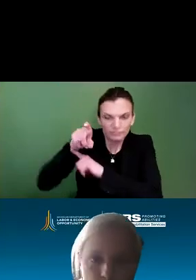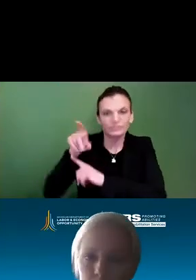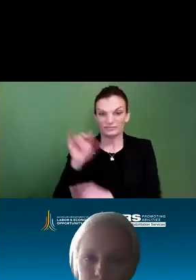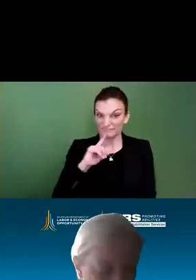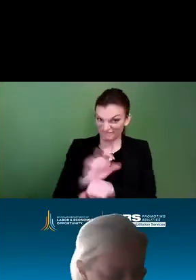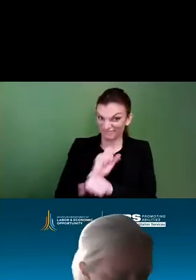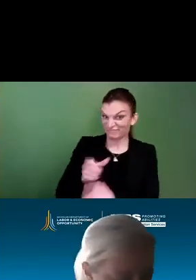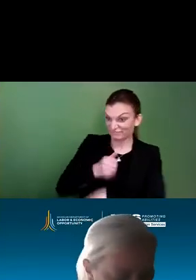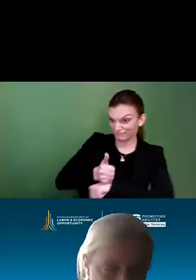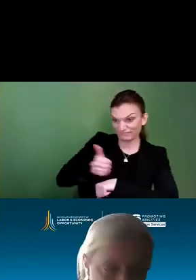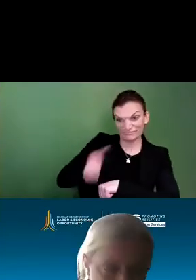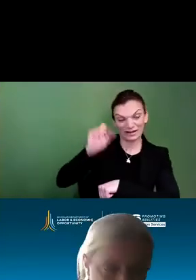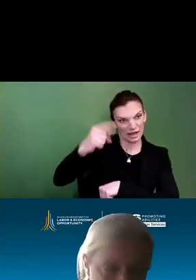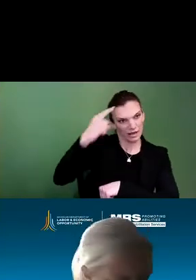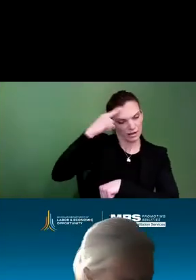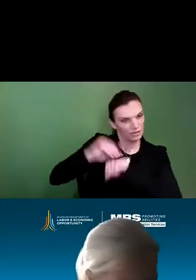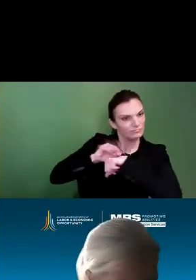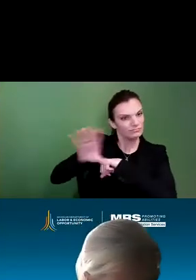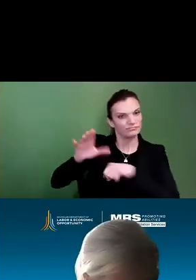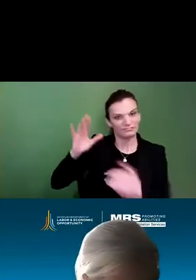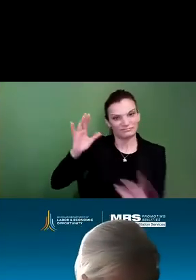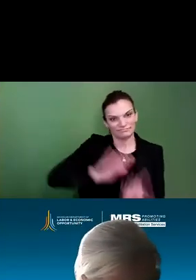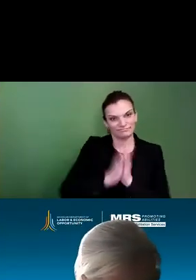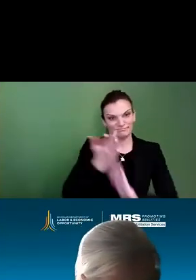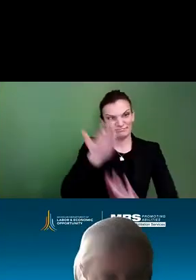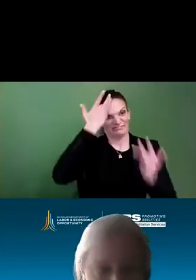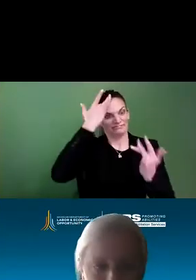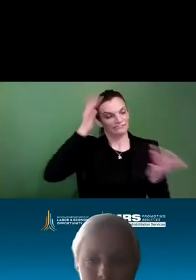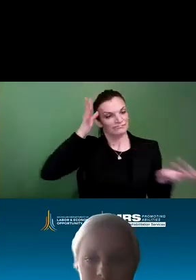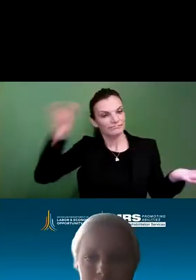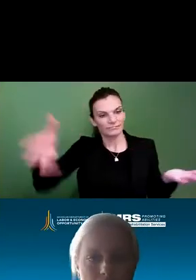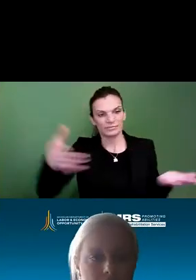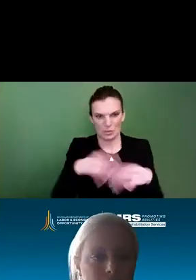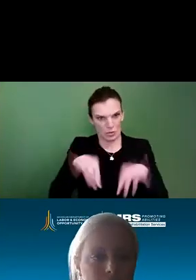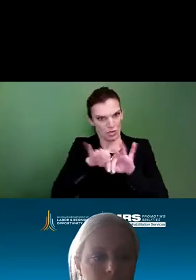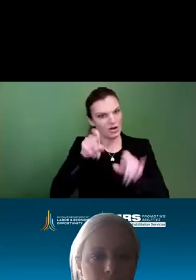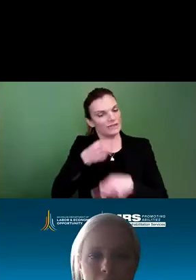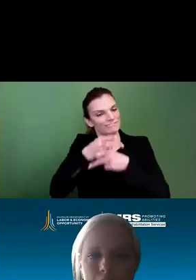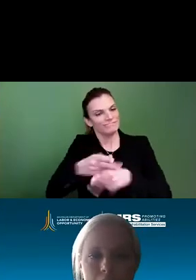so we want to just emphasize how important that is. Next slide.